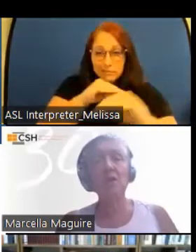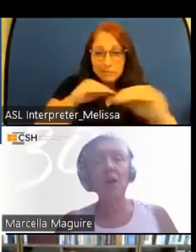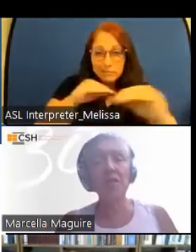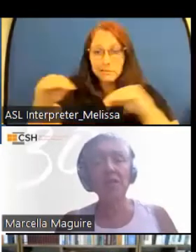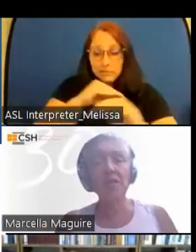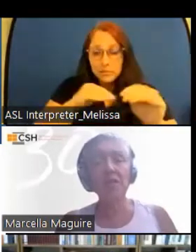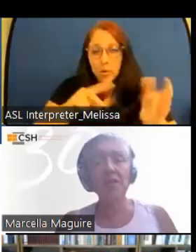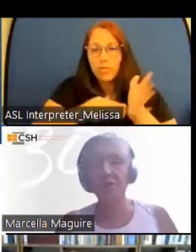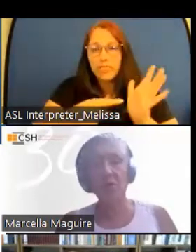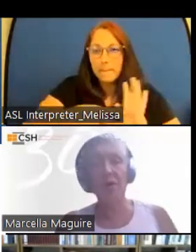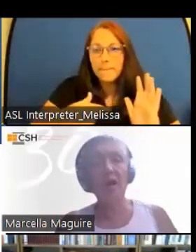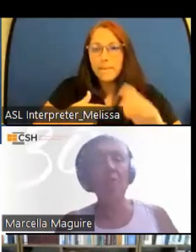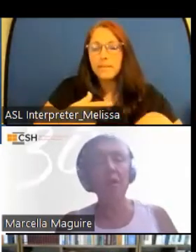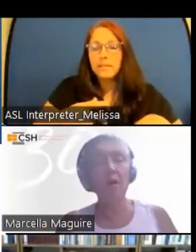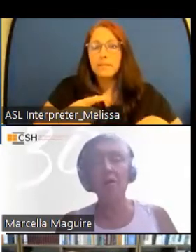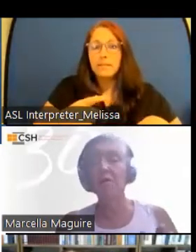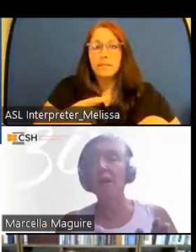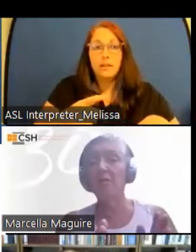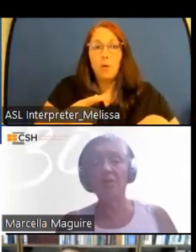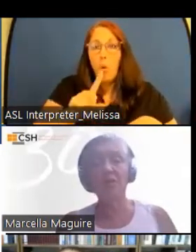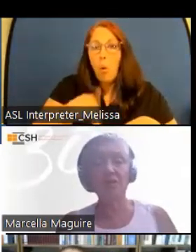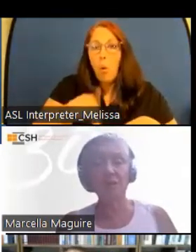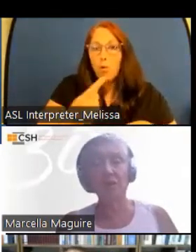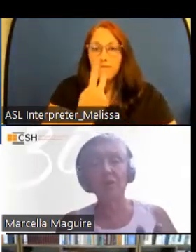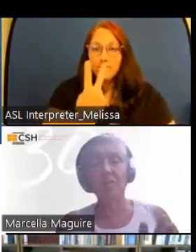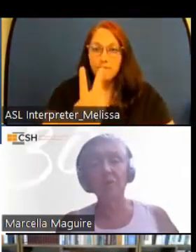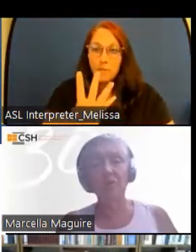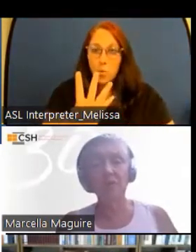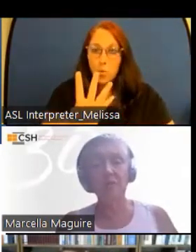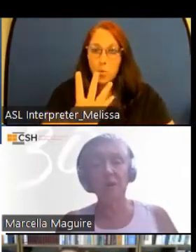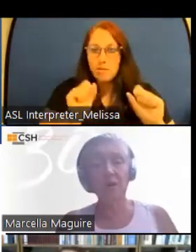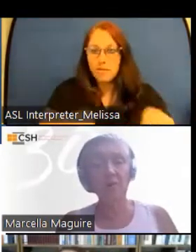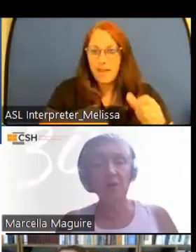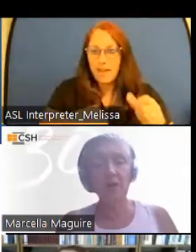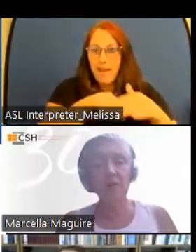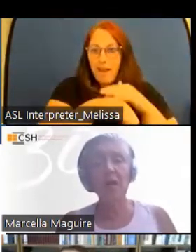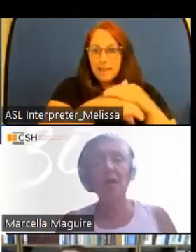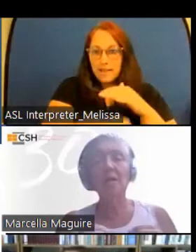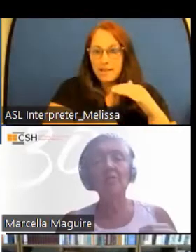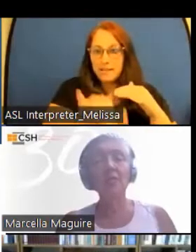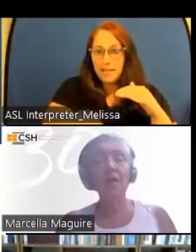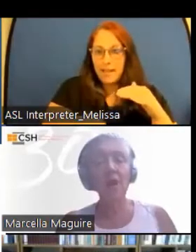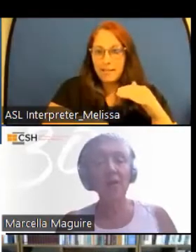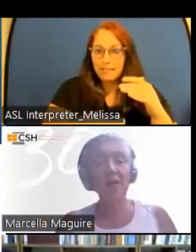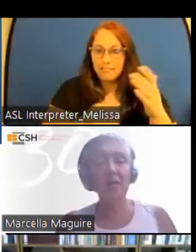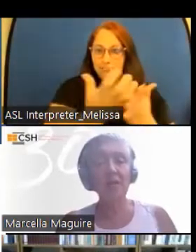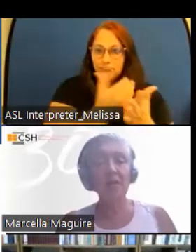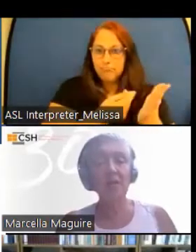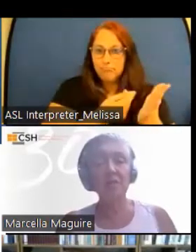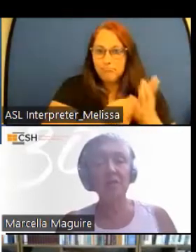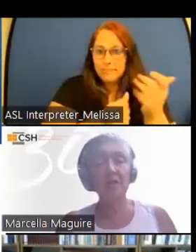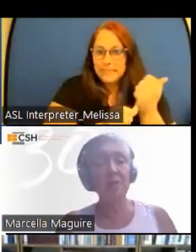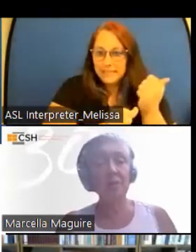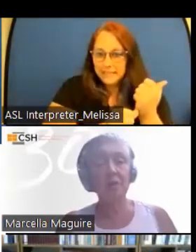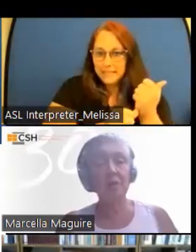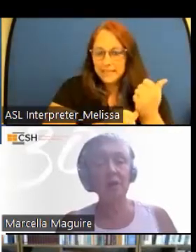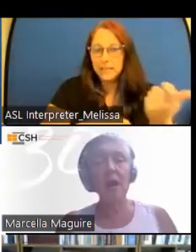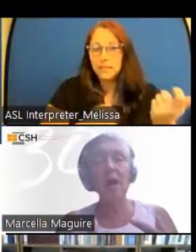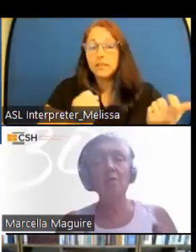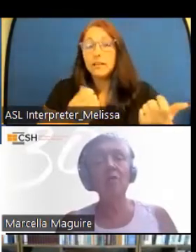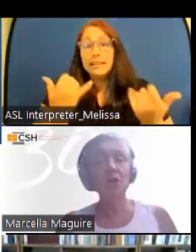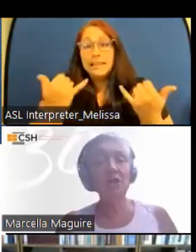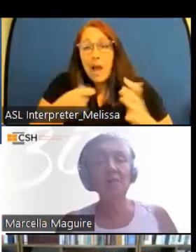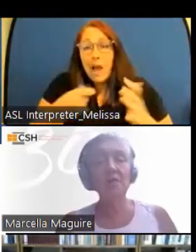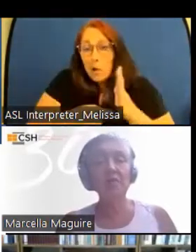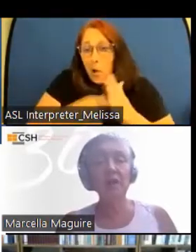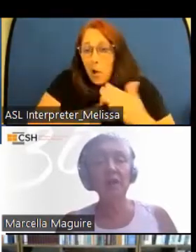The cost of housing is going up. We all know that. We see it for ourselves. We see it for our communities. It's far outpacing incomes and income supports. And